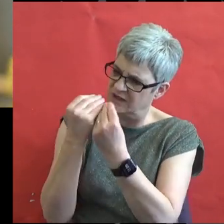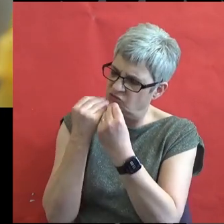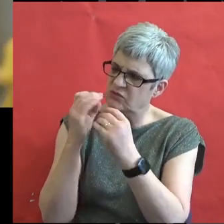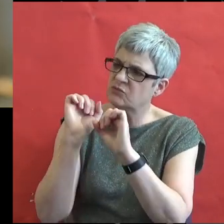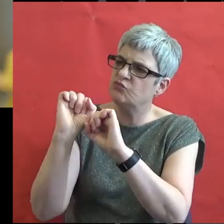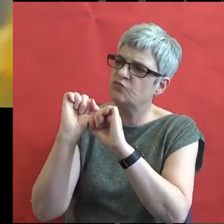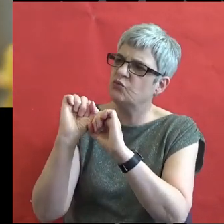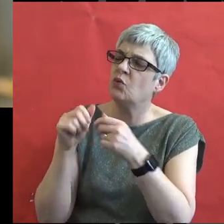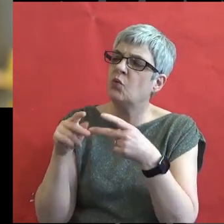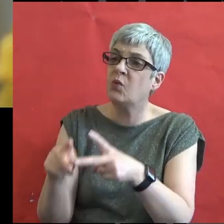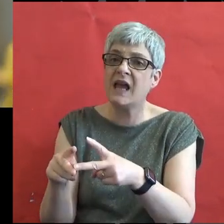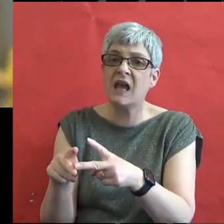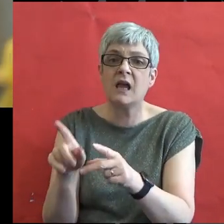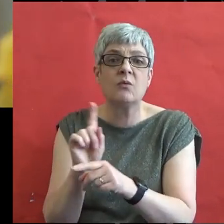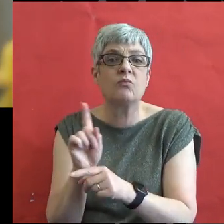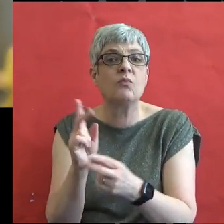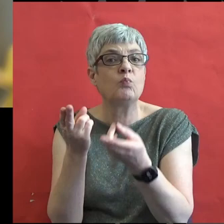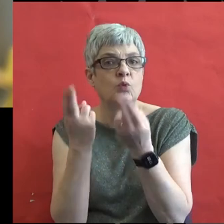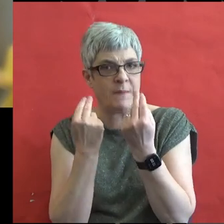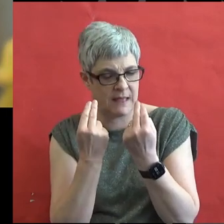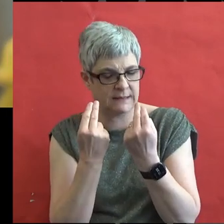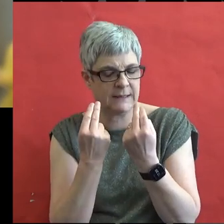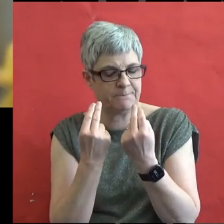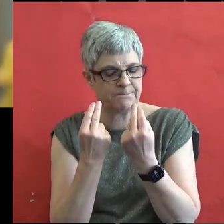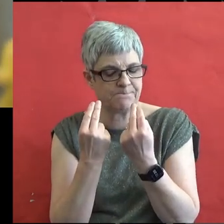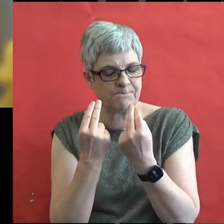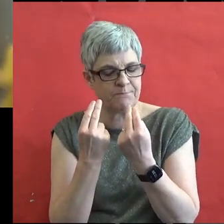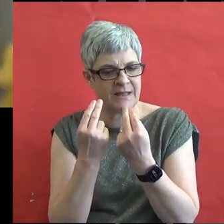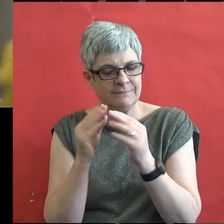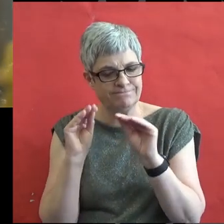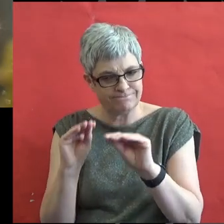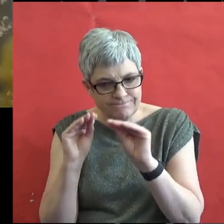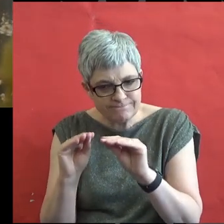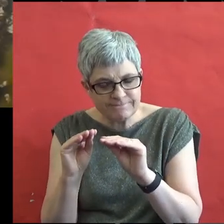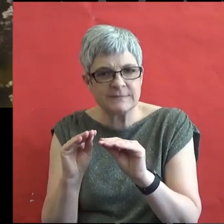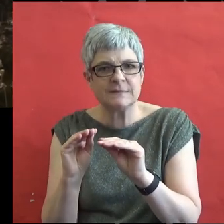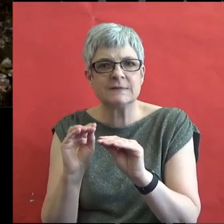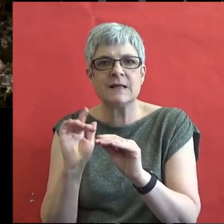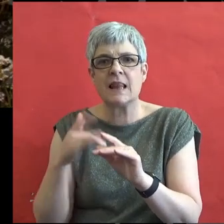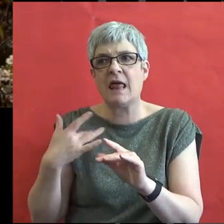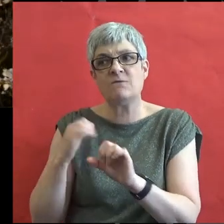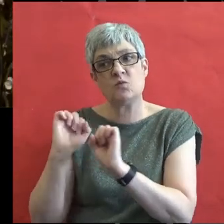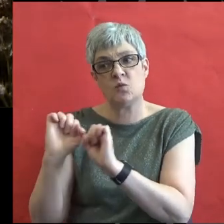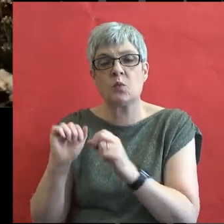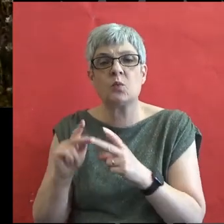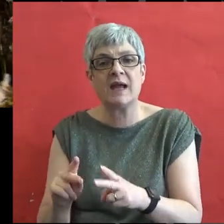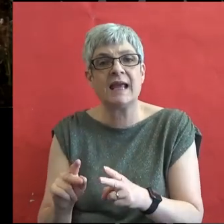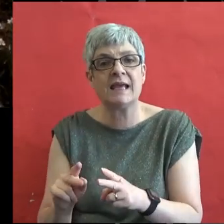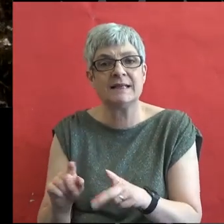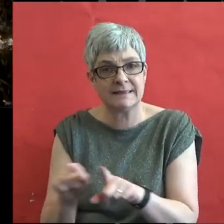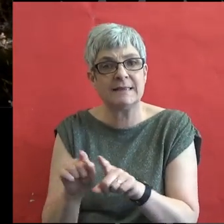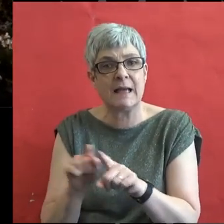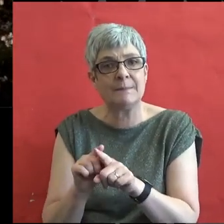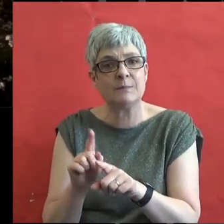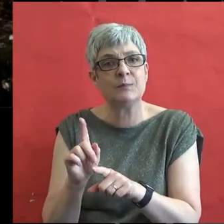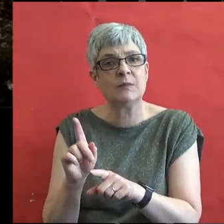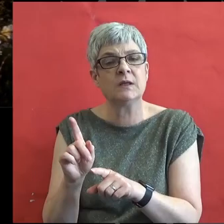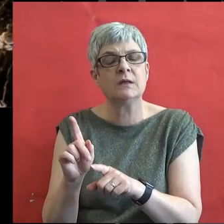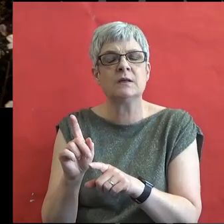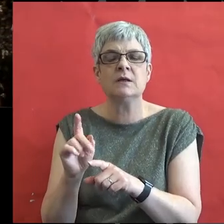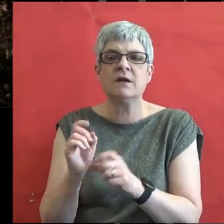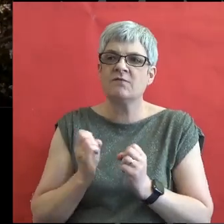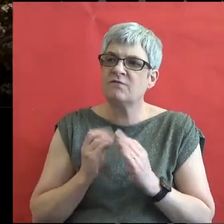your way of humility. Teach us to live the way you did, free